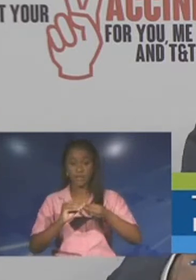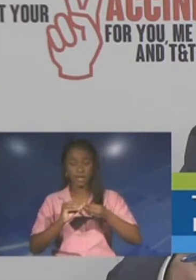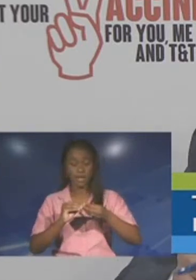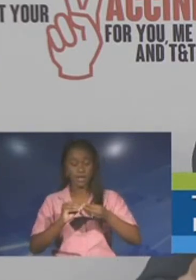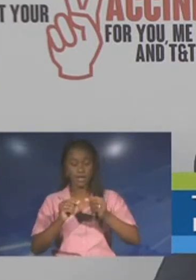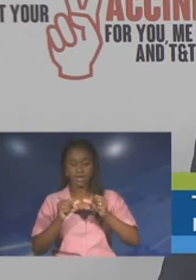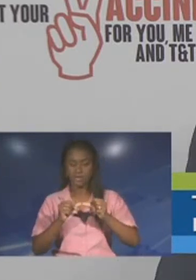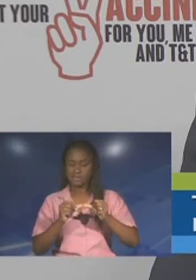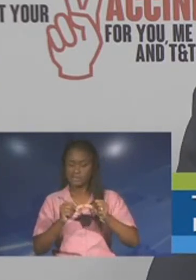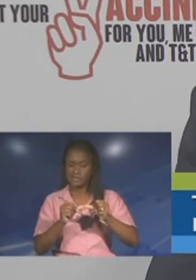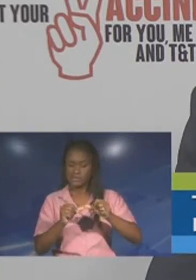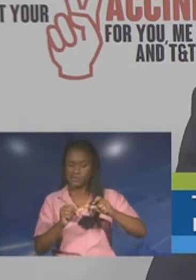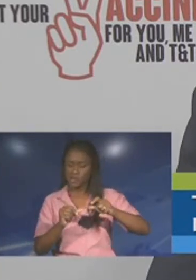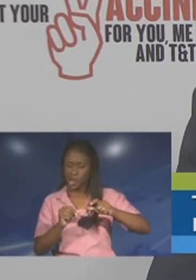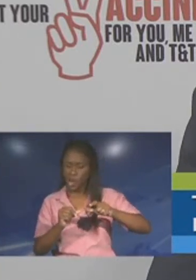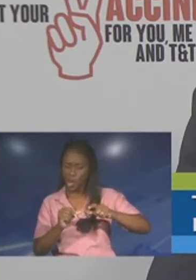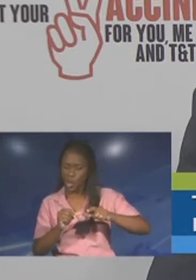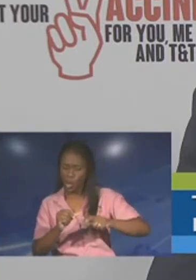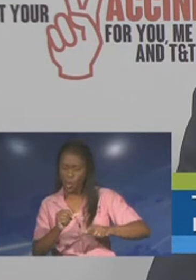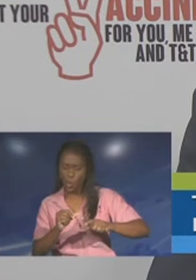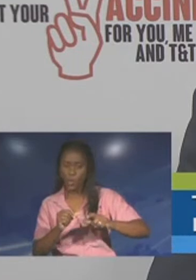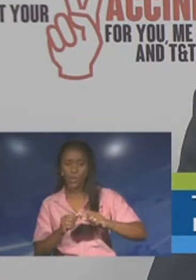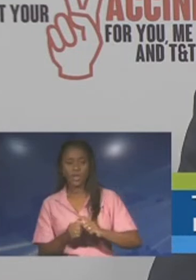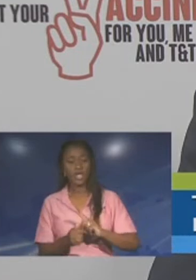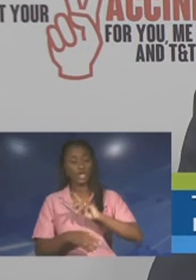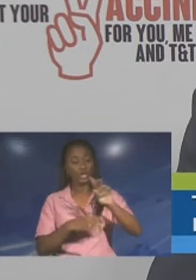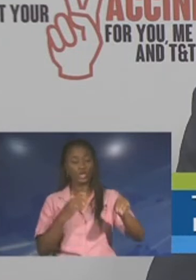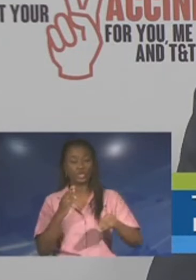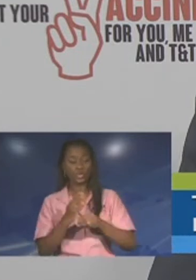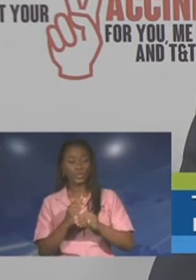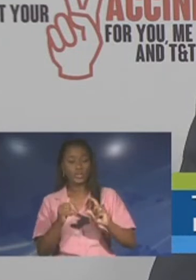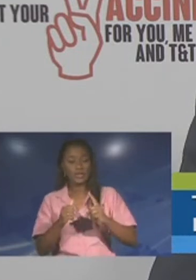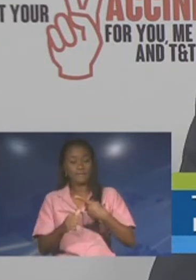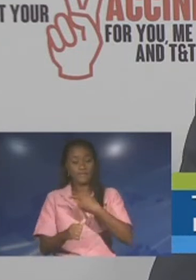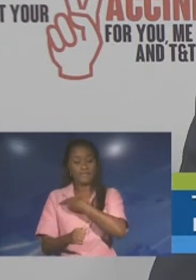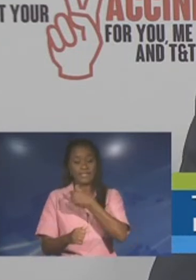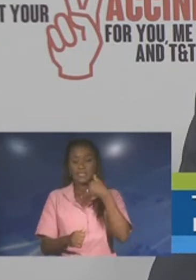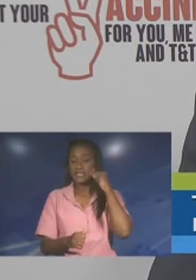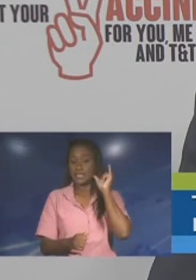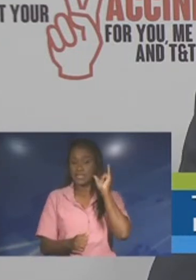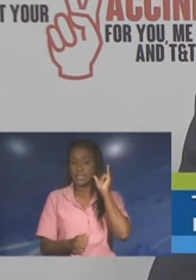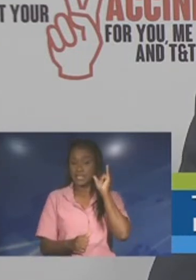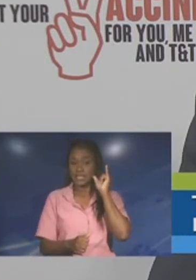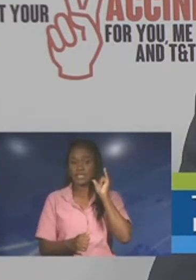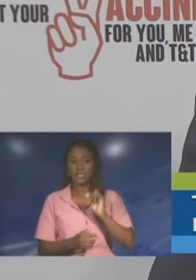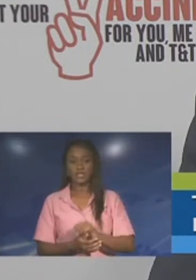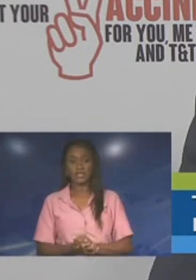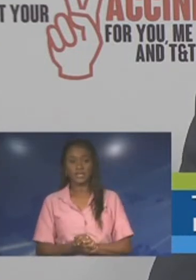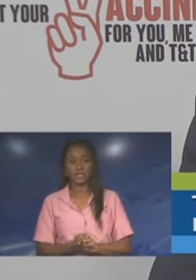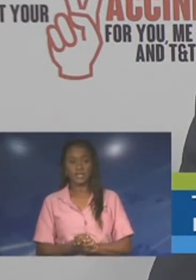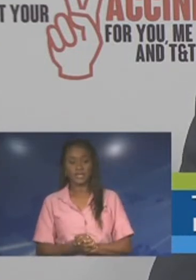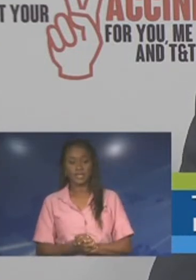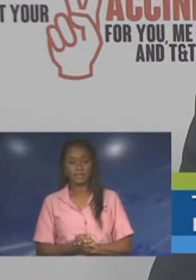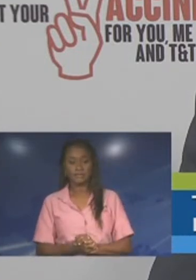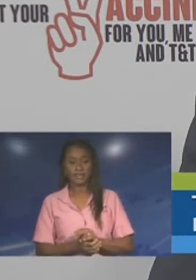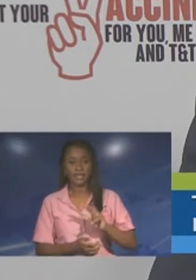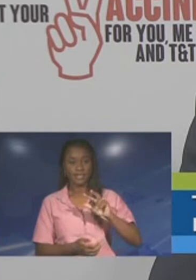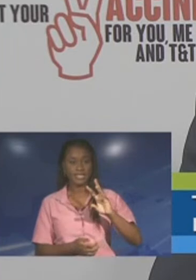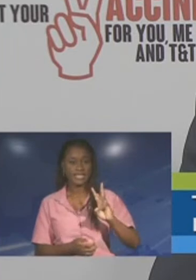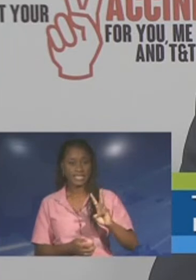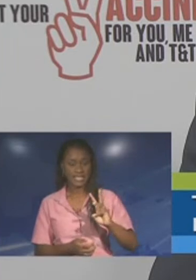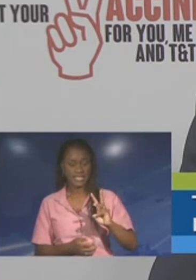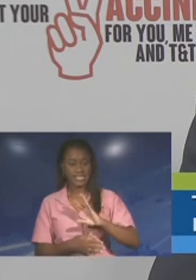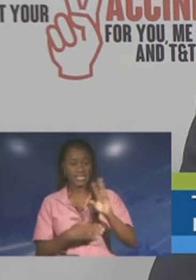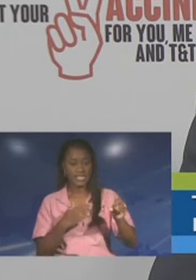be very low. Total first doses administered yesterday was 56. And